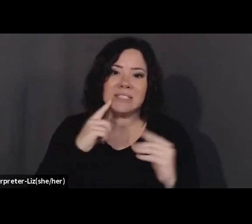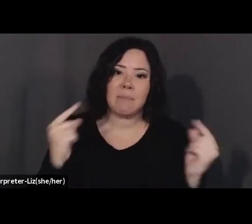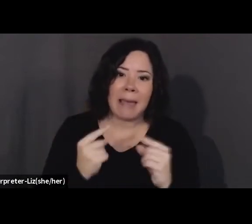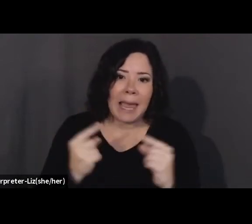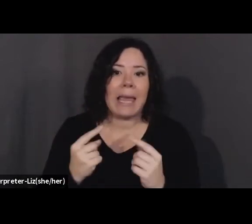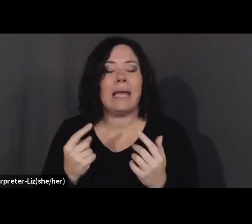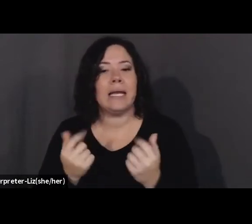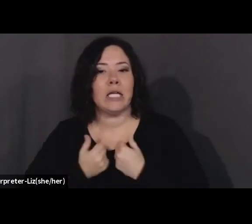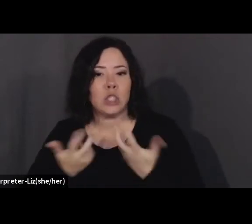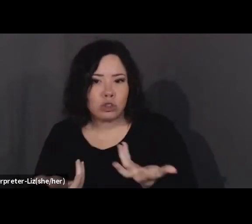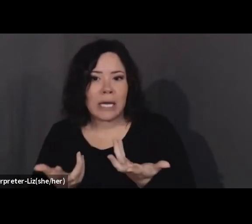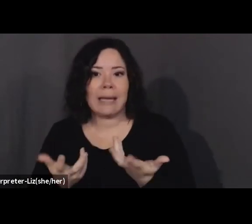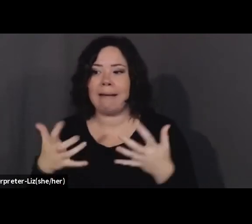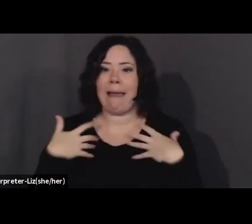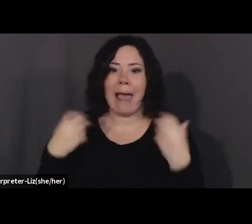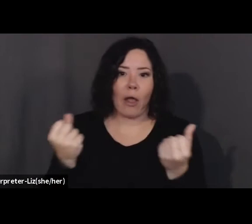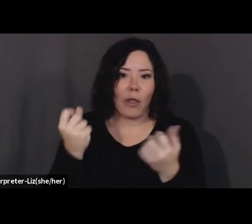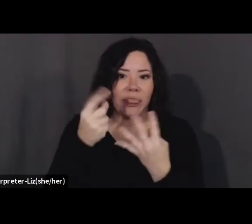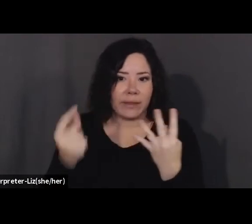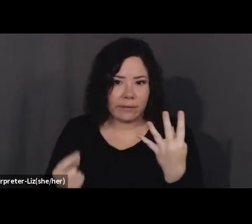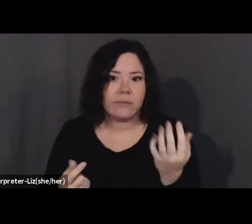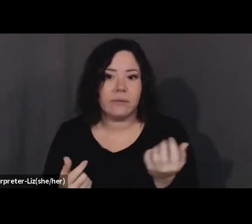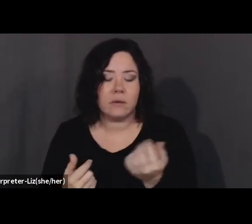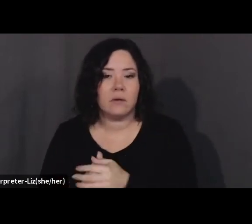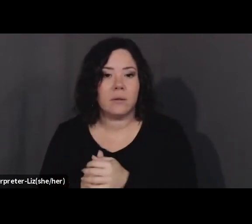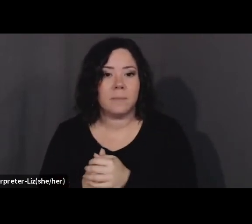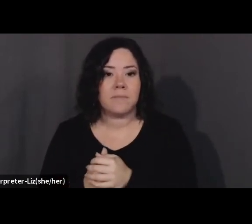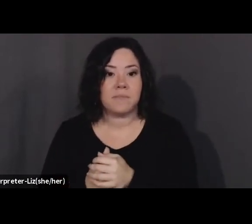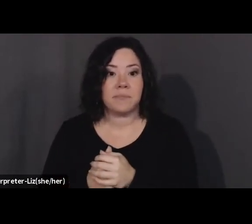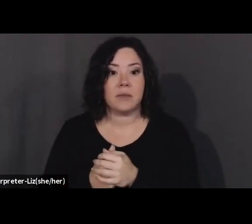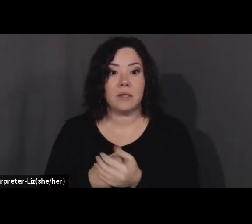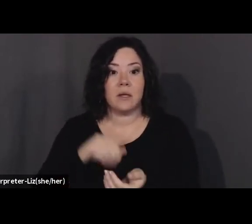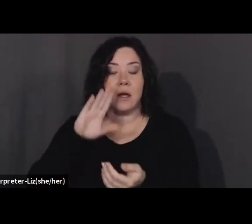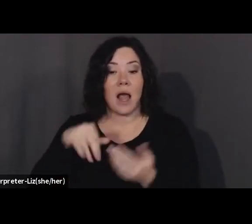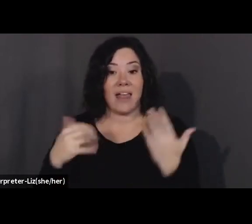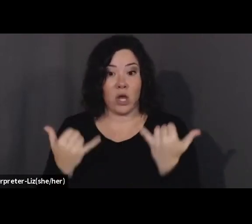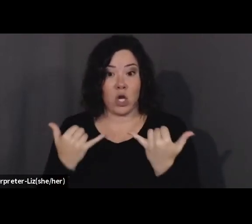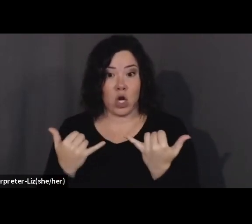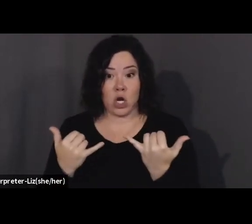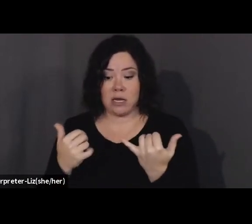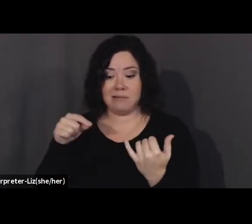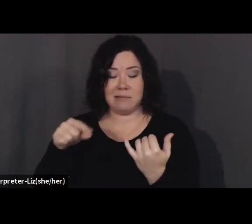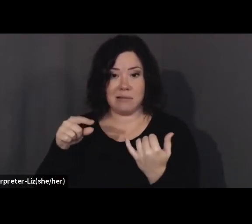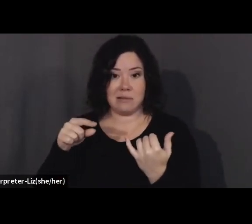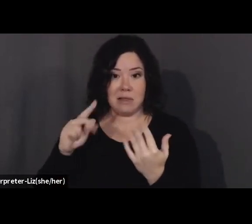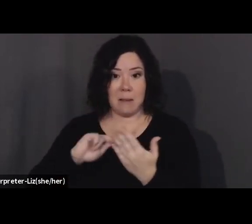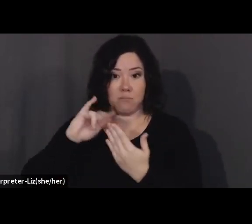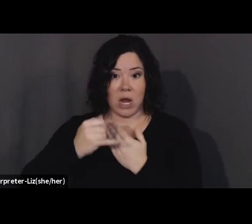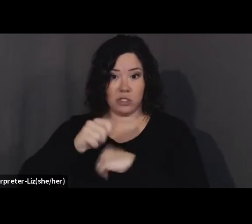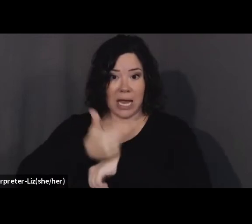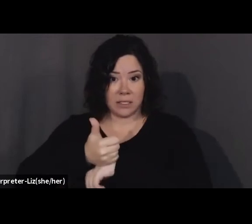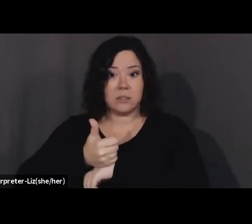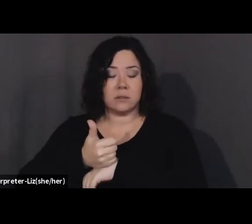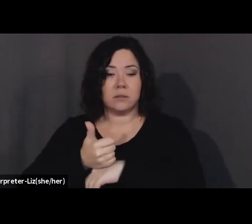health-related variables. As you can imagine, the current iteration of this project has been